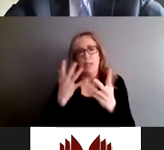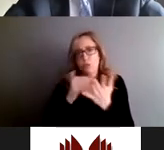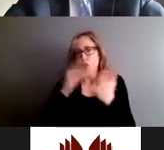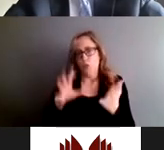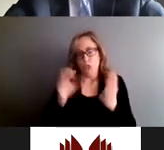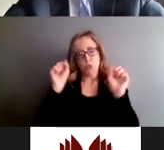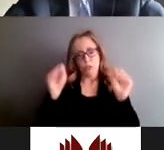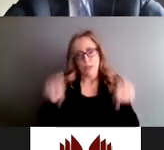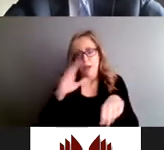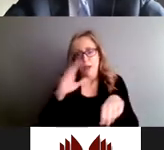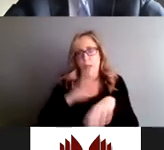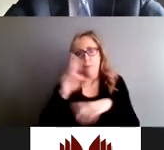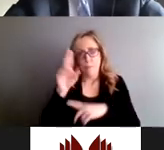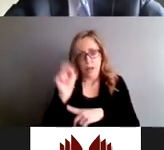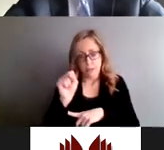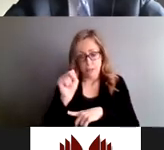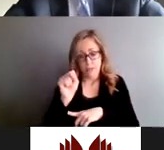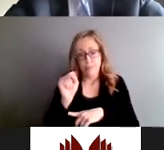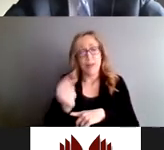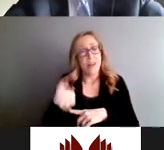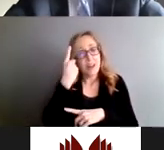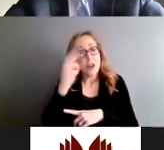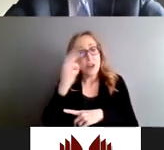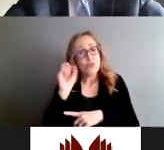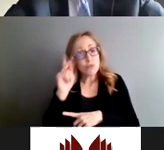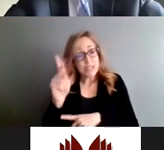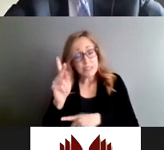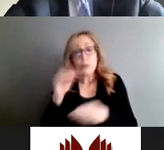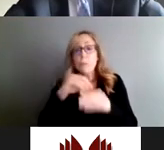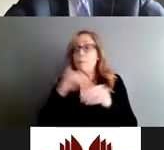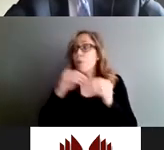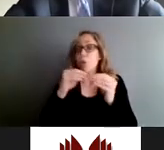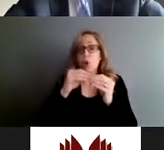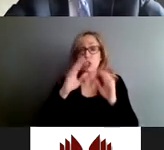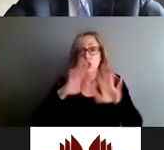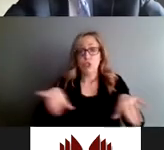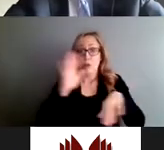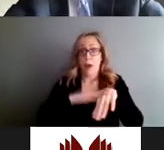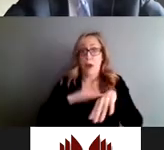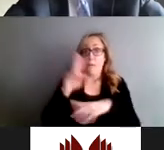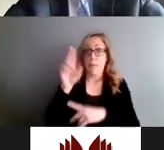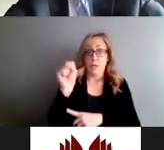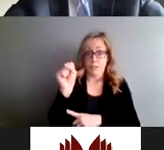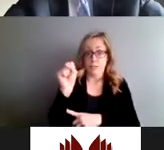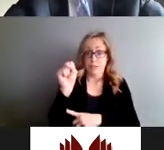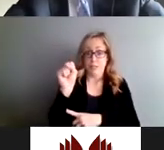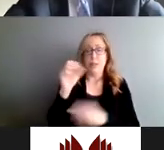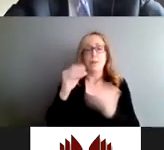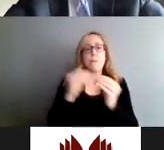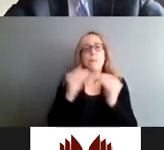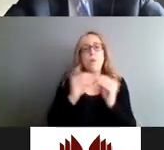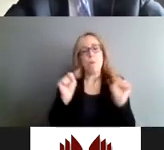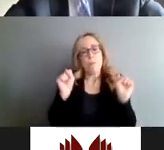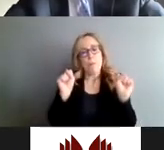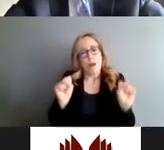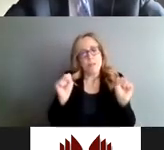can. However, there is a risk to that. The more children that are on the buses, the more possibility